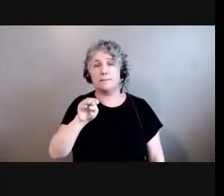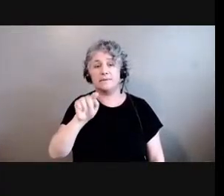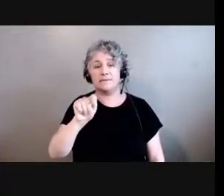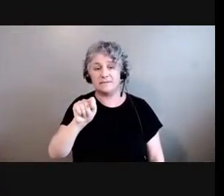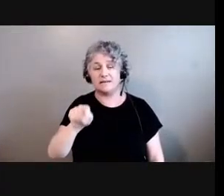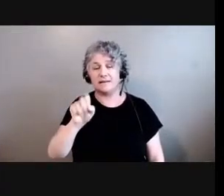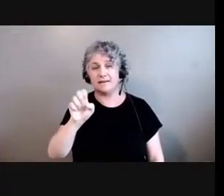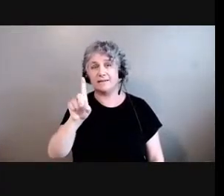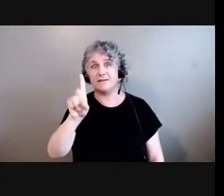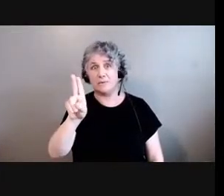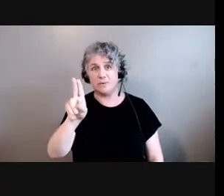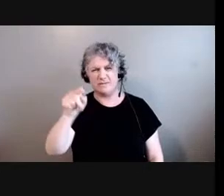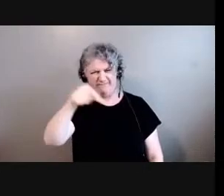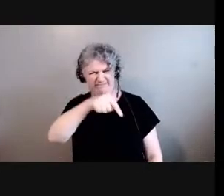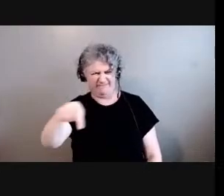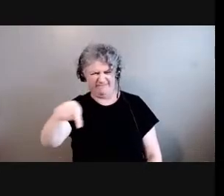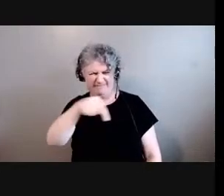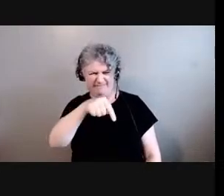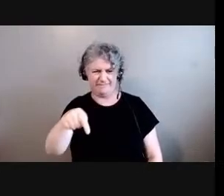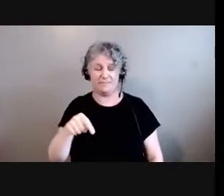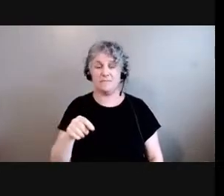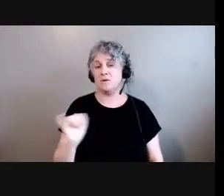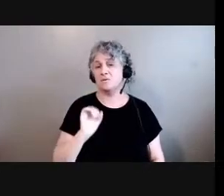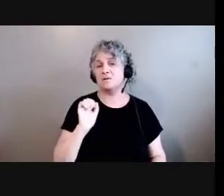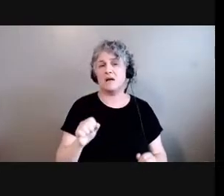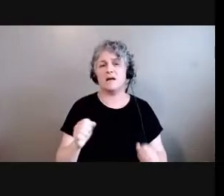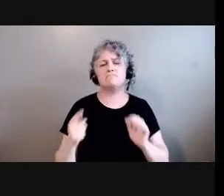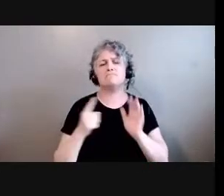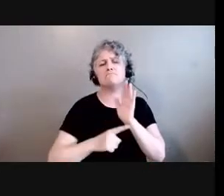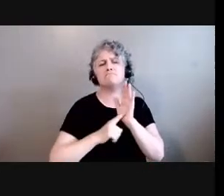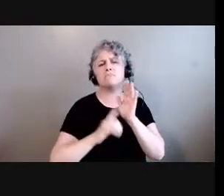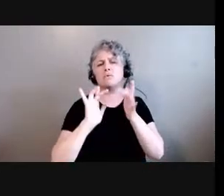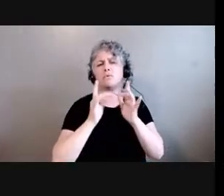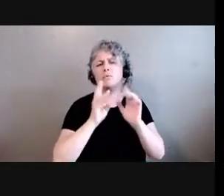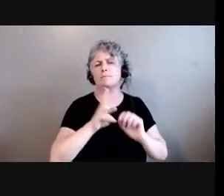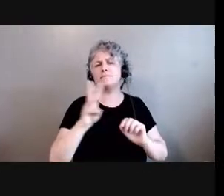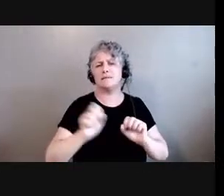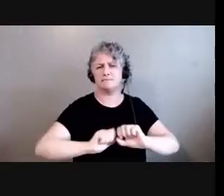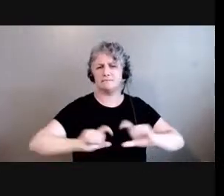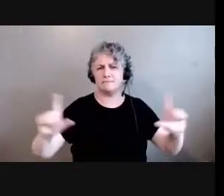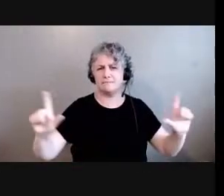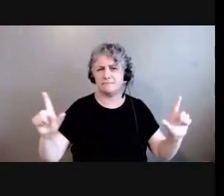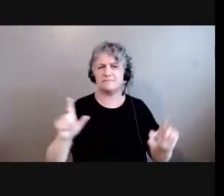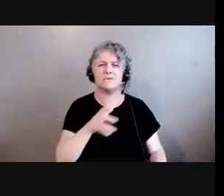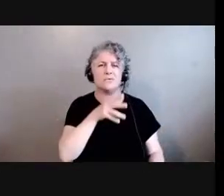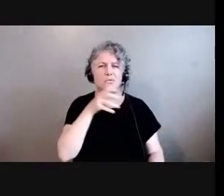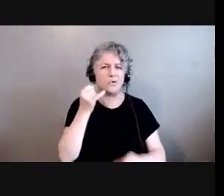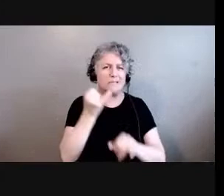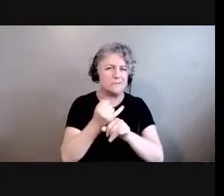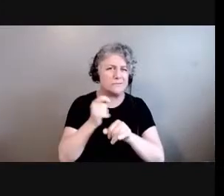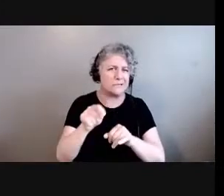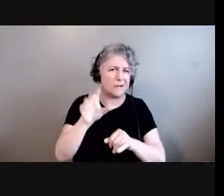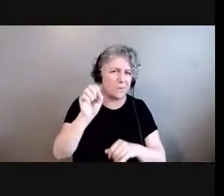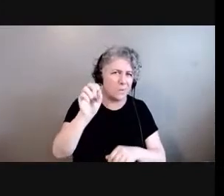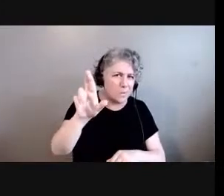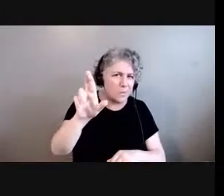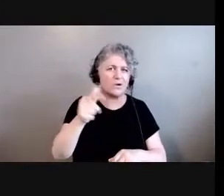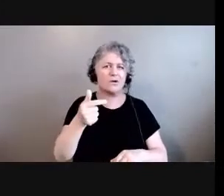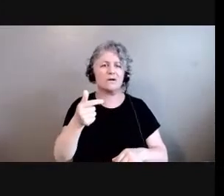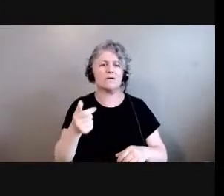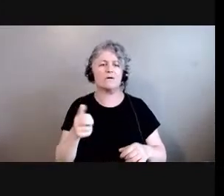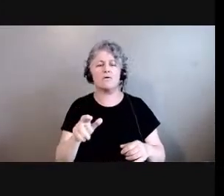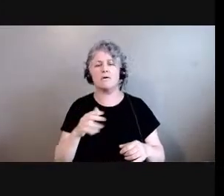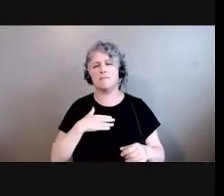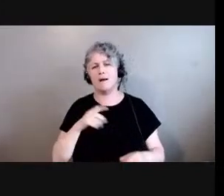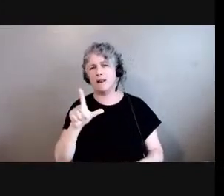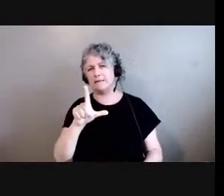julie.williams@mso.umt.edu. And you also can find out more at theruralinstitute.org or at my LinkedIn.